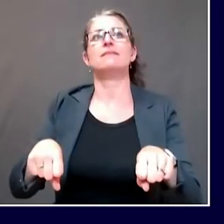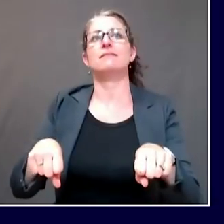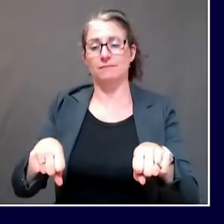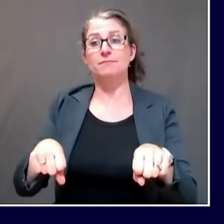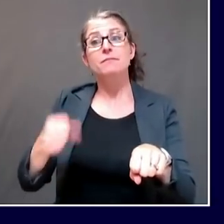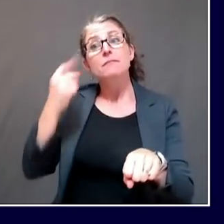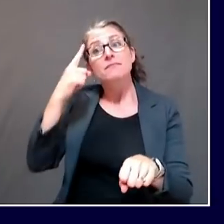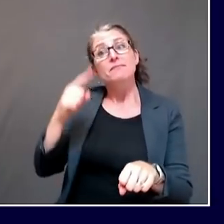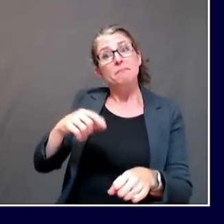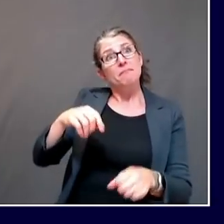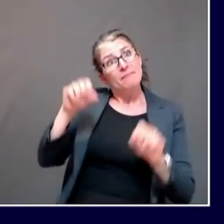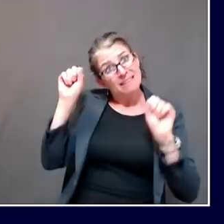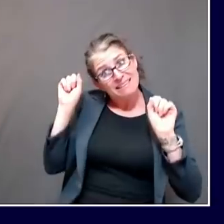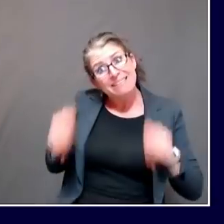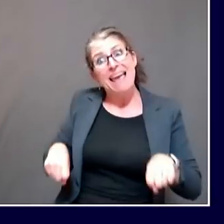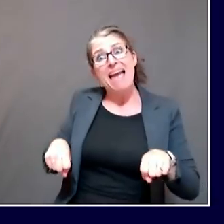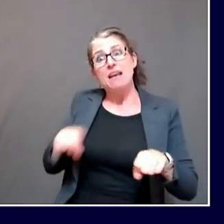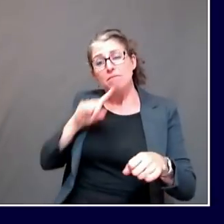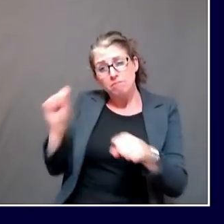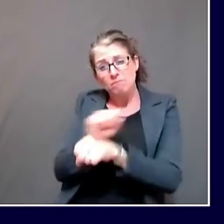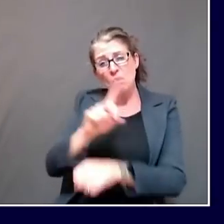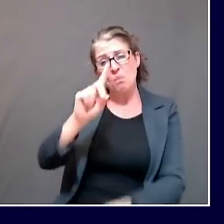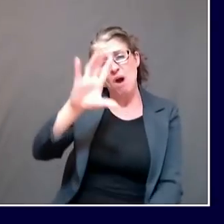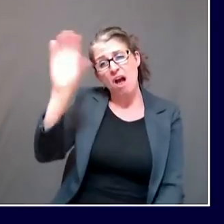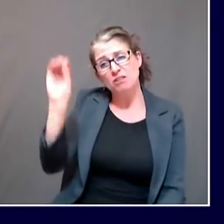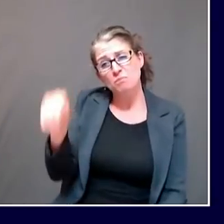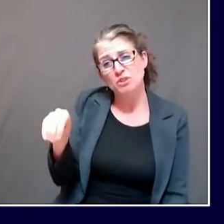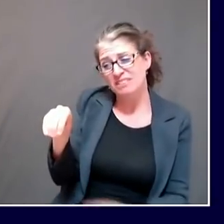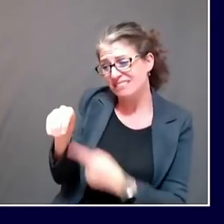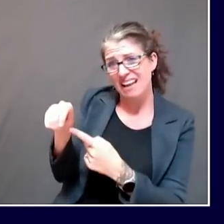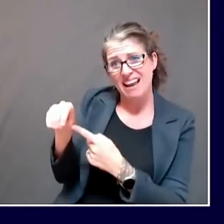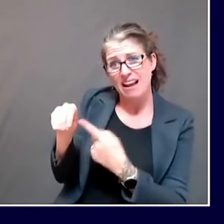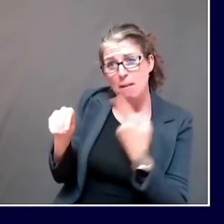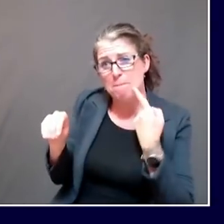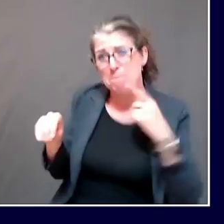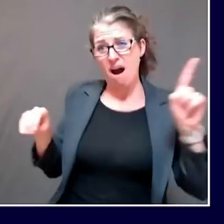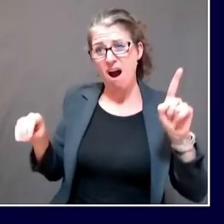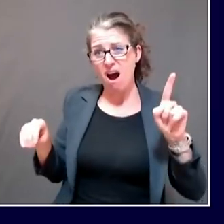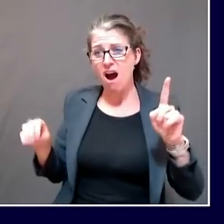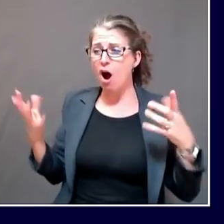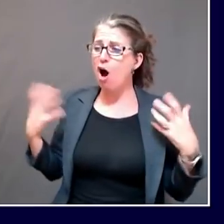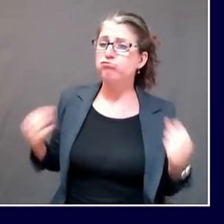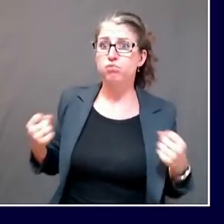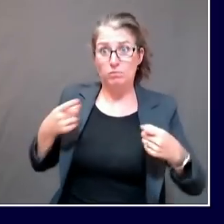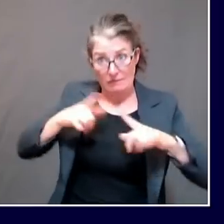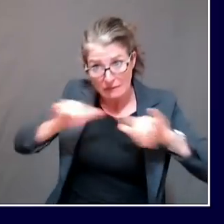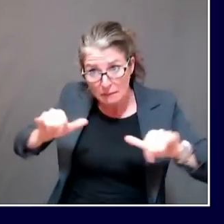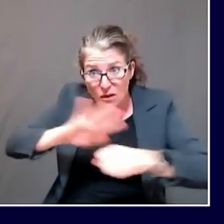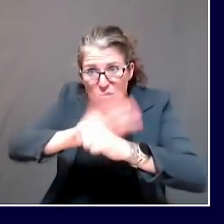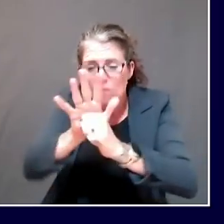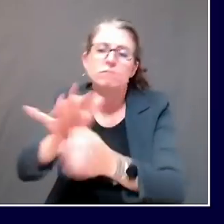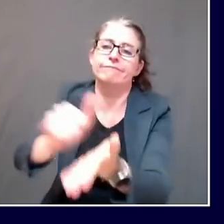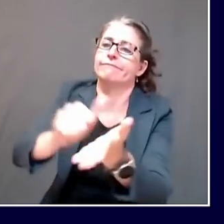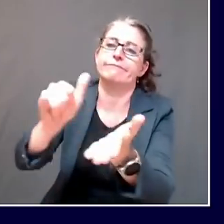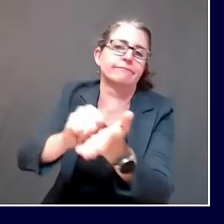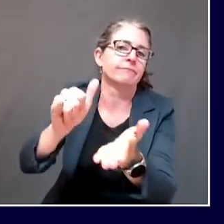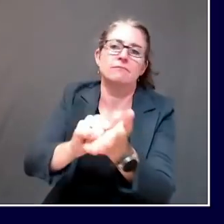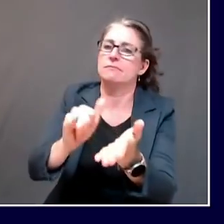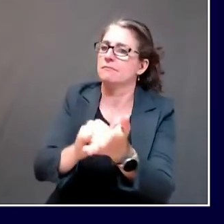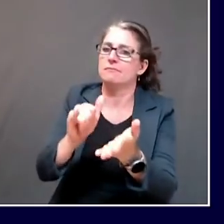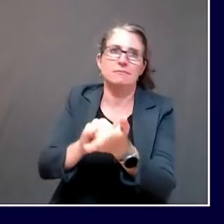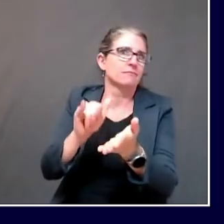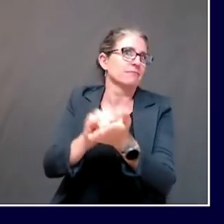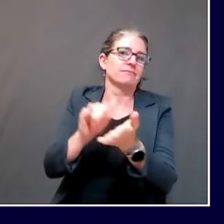avoid activities that place their health at risk, including workplace activities. Simply put,